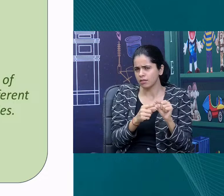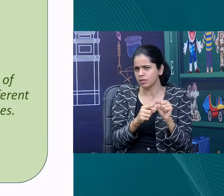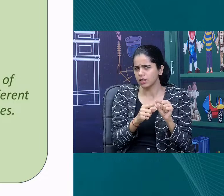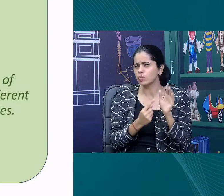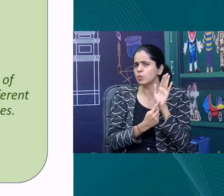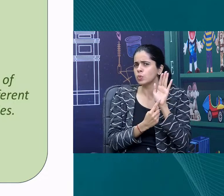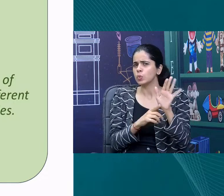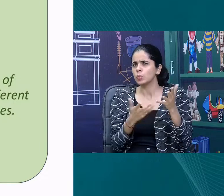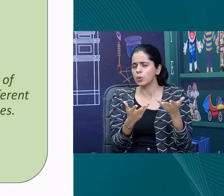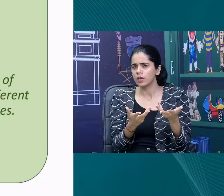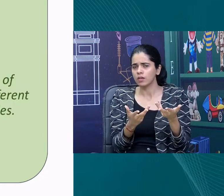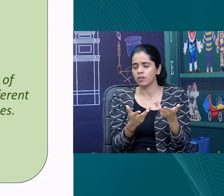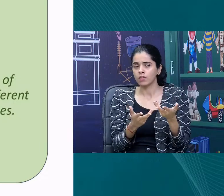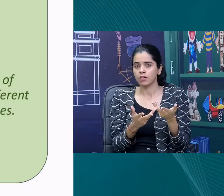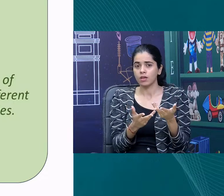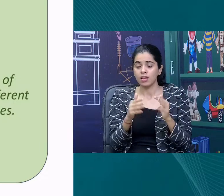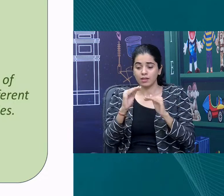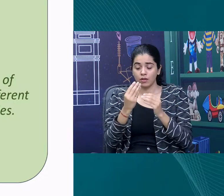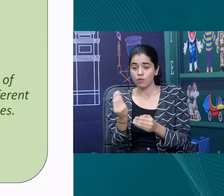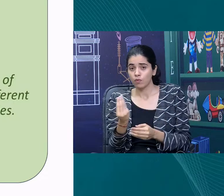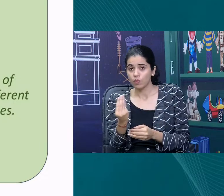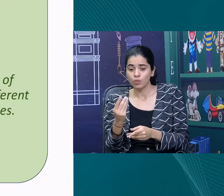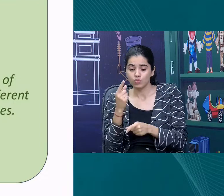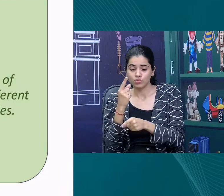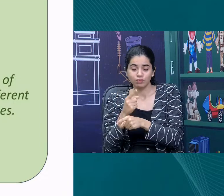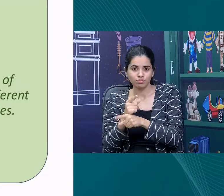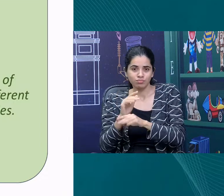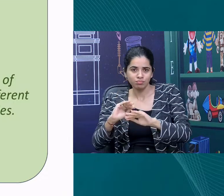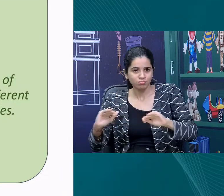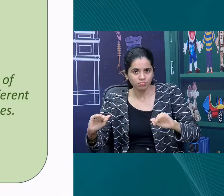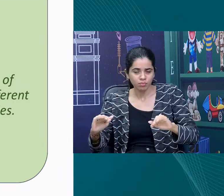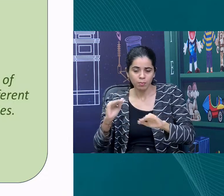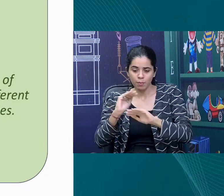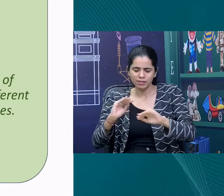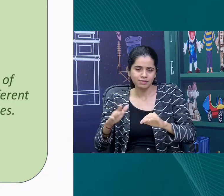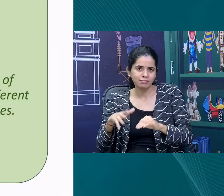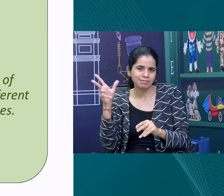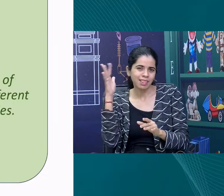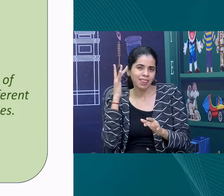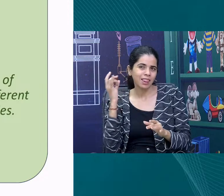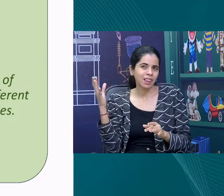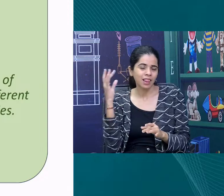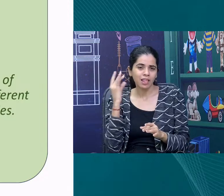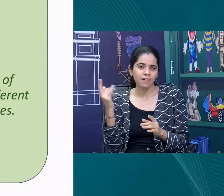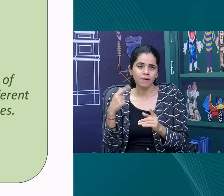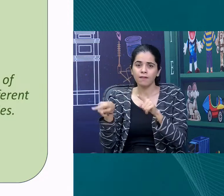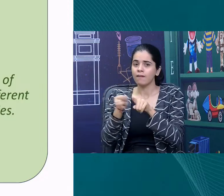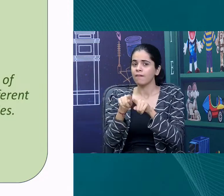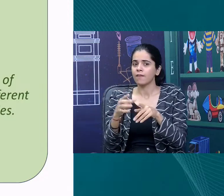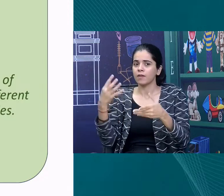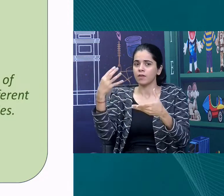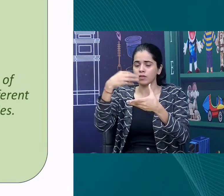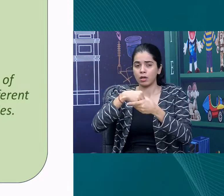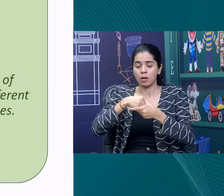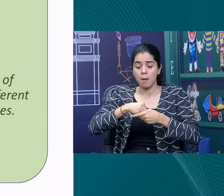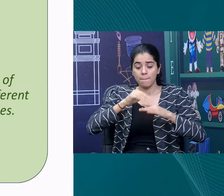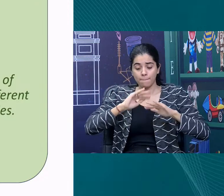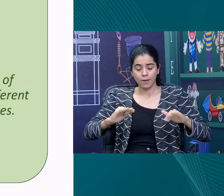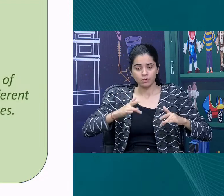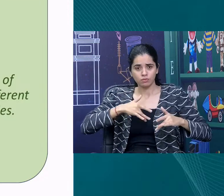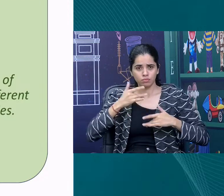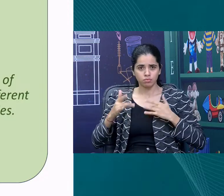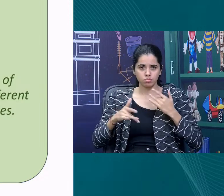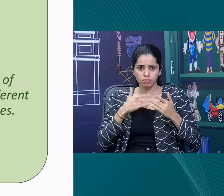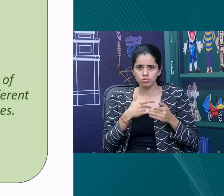here were not just listening to the teacher. The teacher talk time was very less, and children participated a lot more. And they